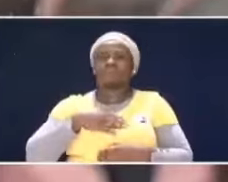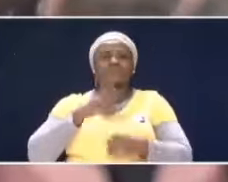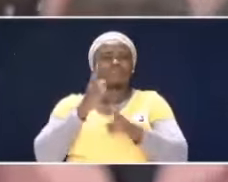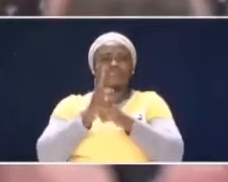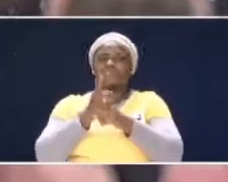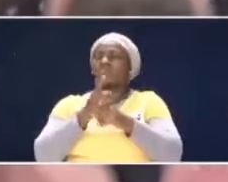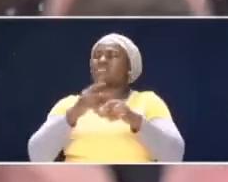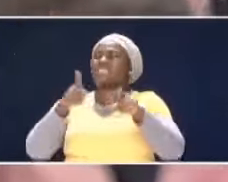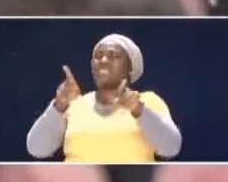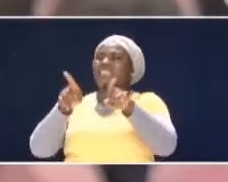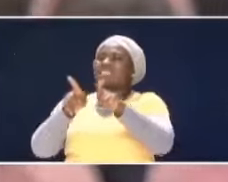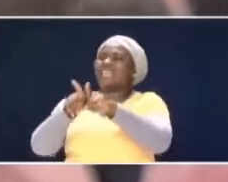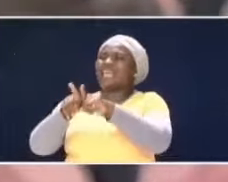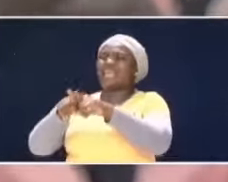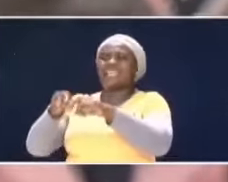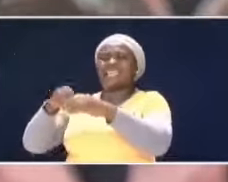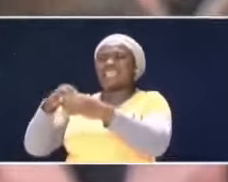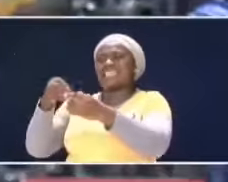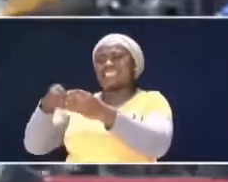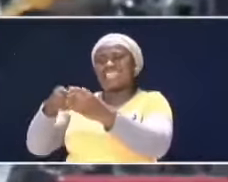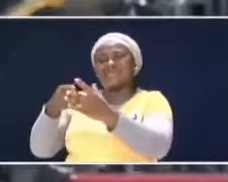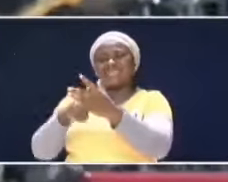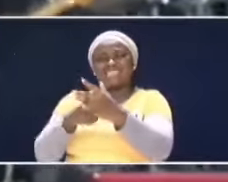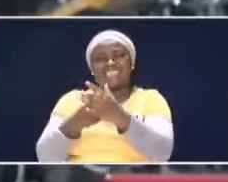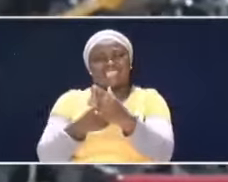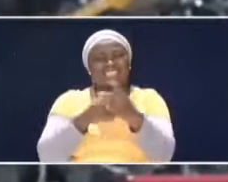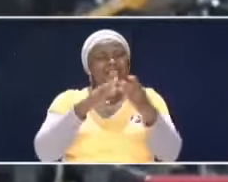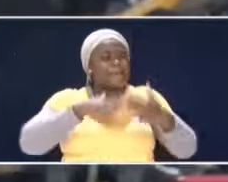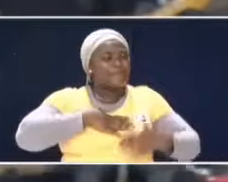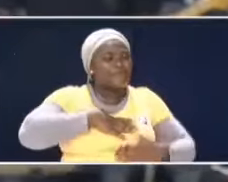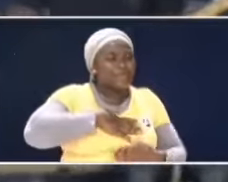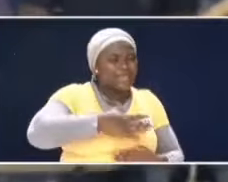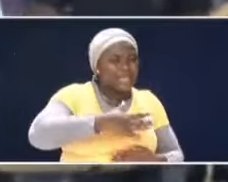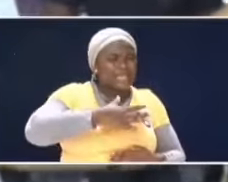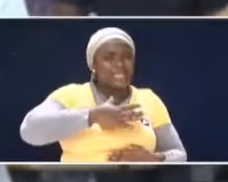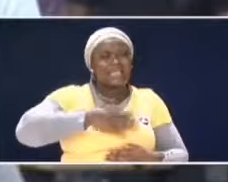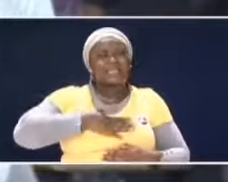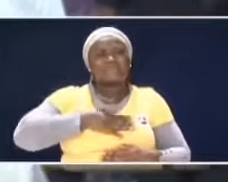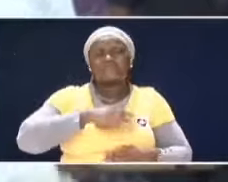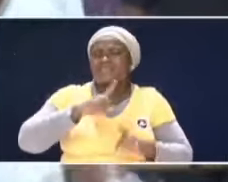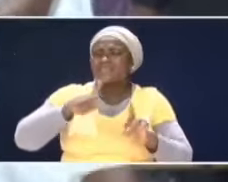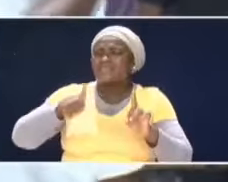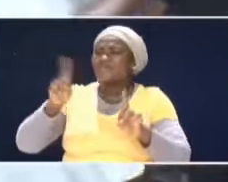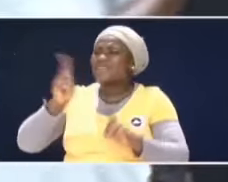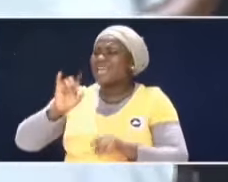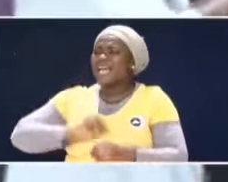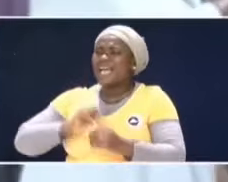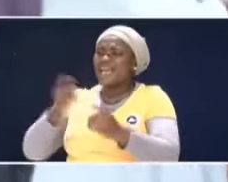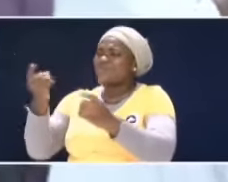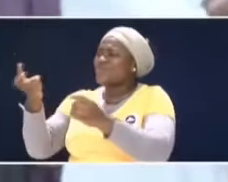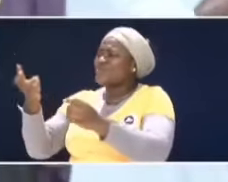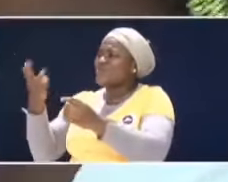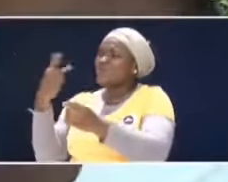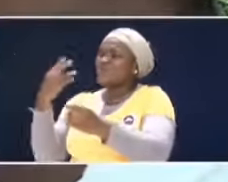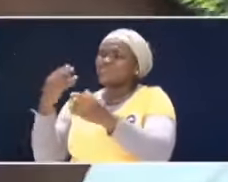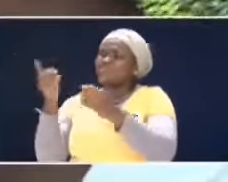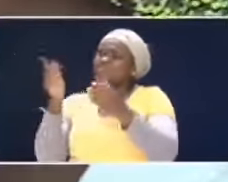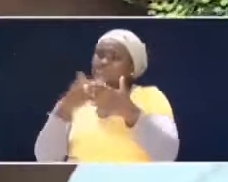just like in the beginning, where I was before you formed me,